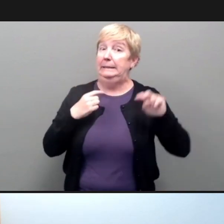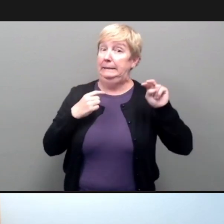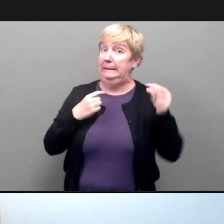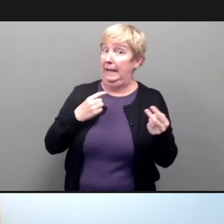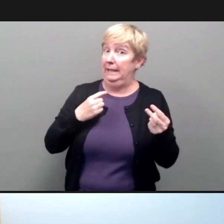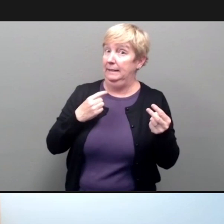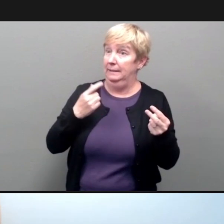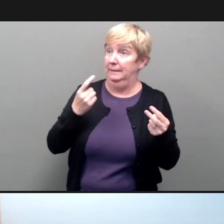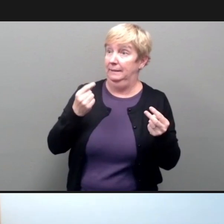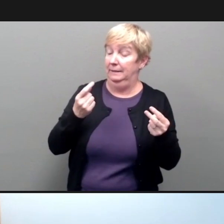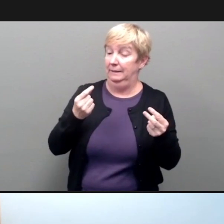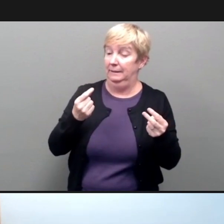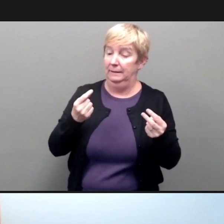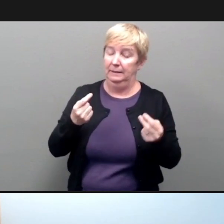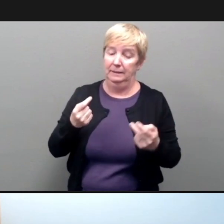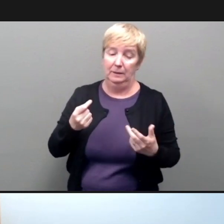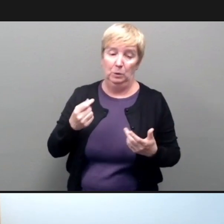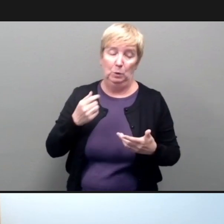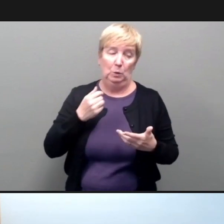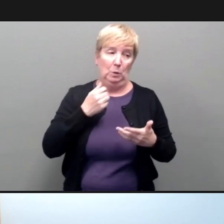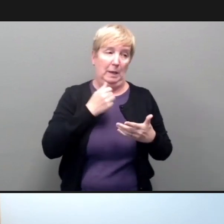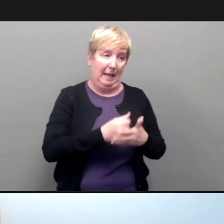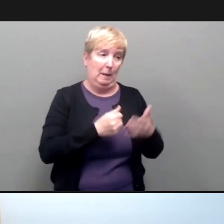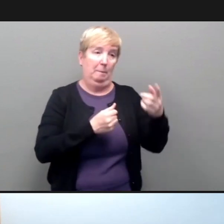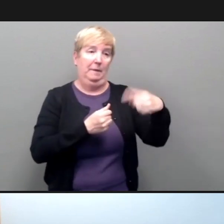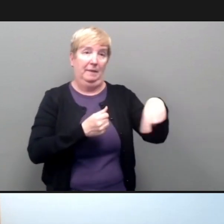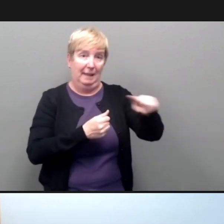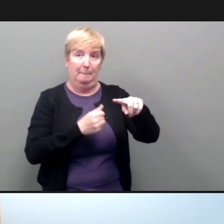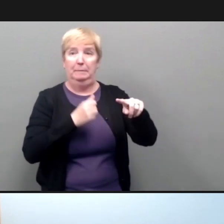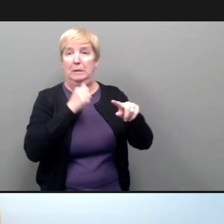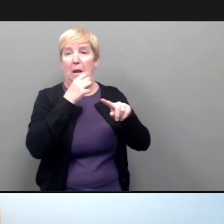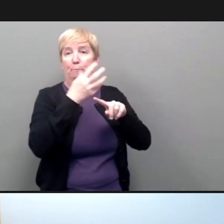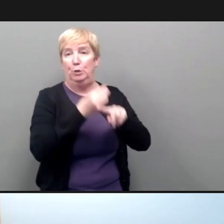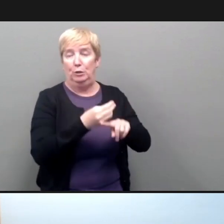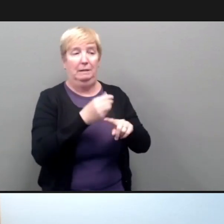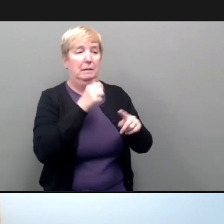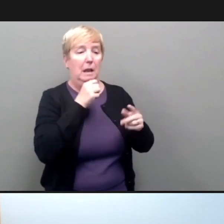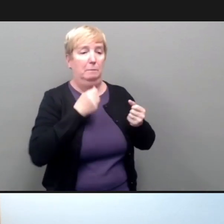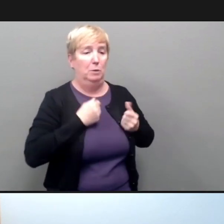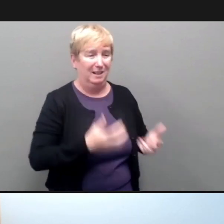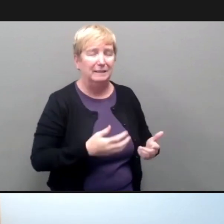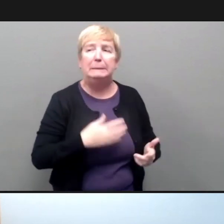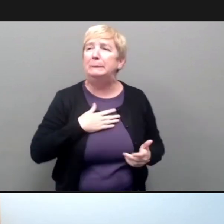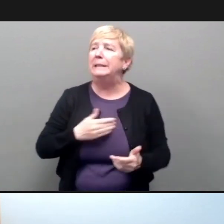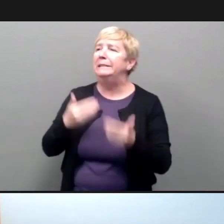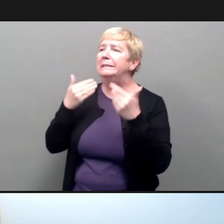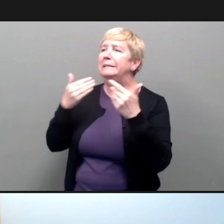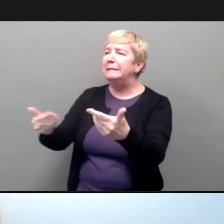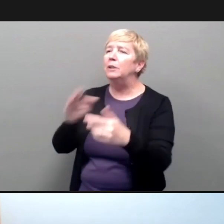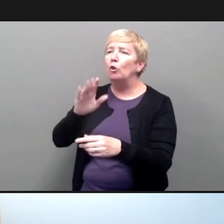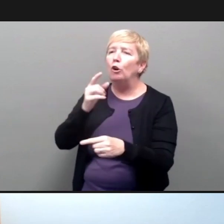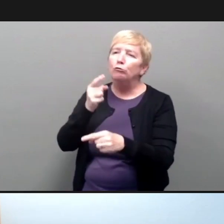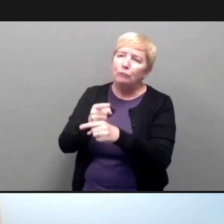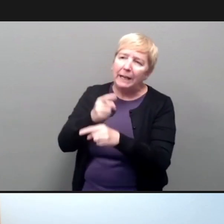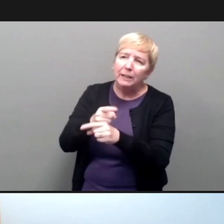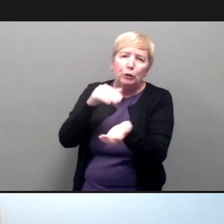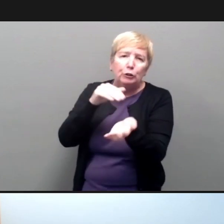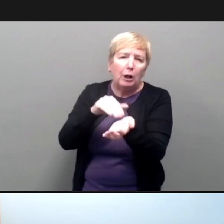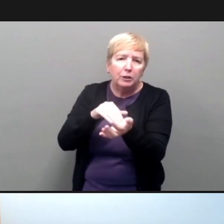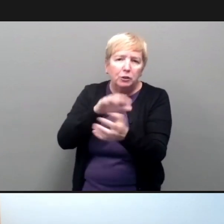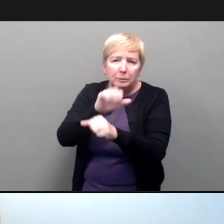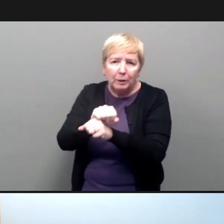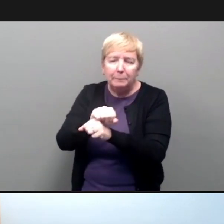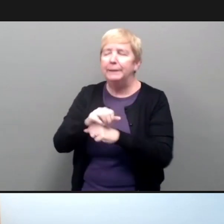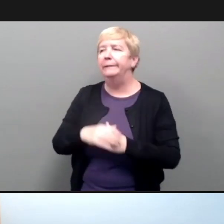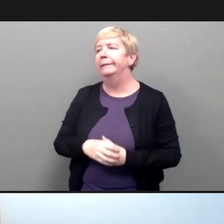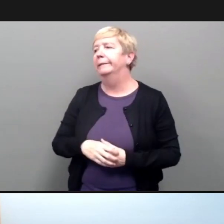to avoid healthcare exhaustion and burnout is to keep up with their regular medical care. Keep up